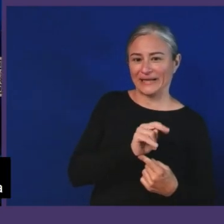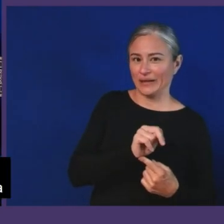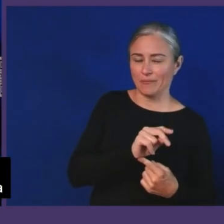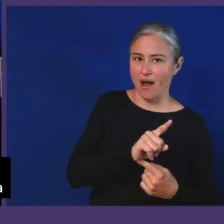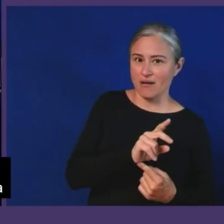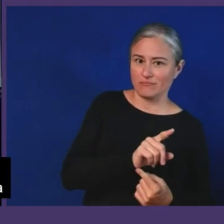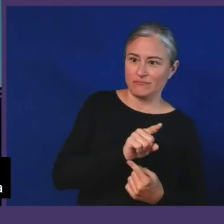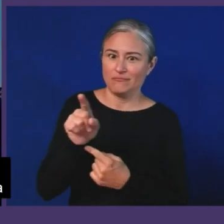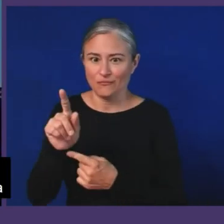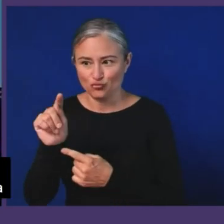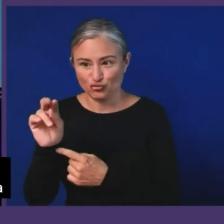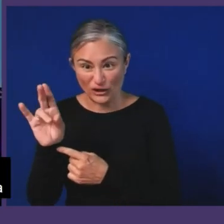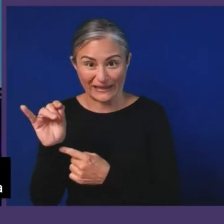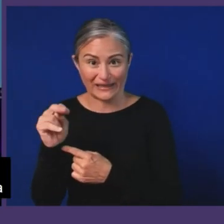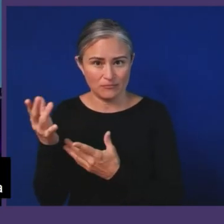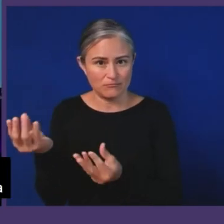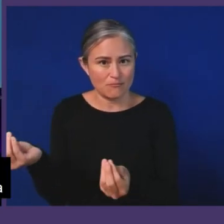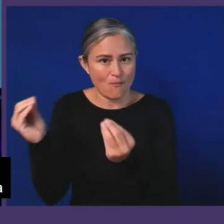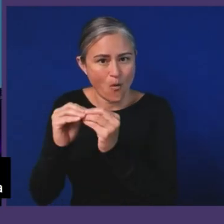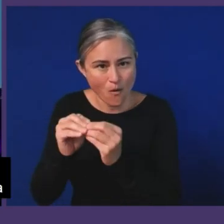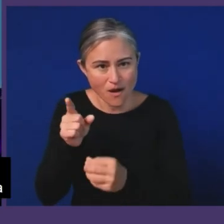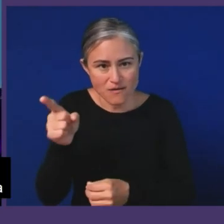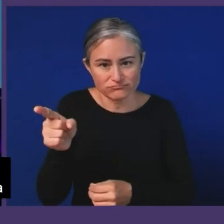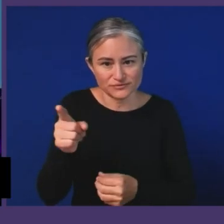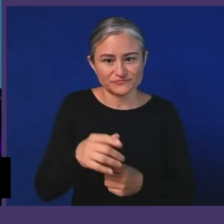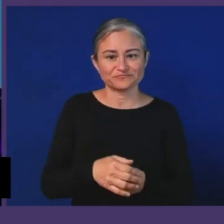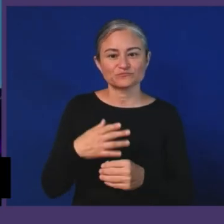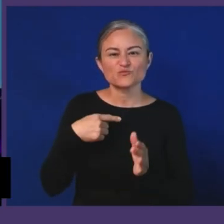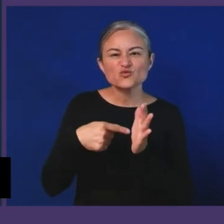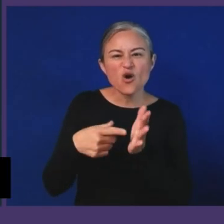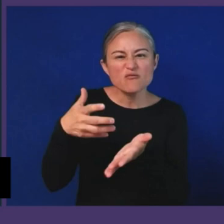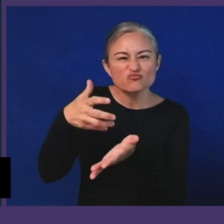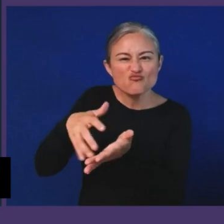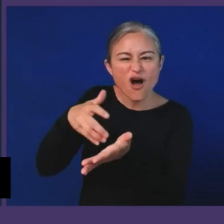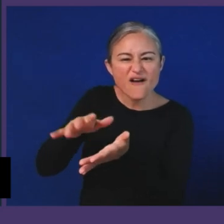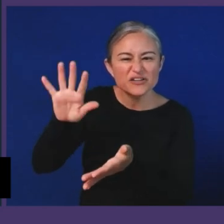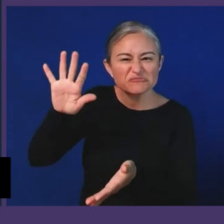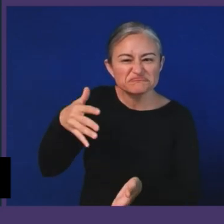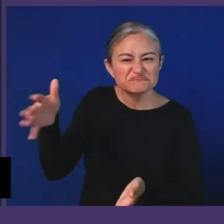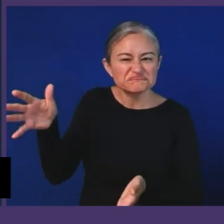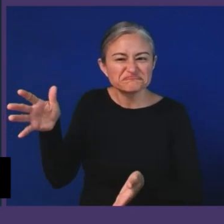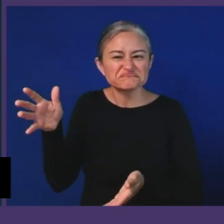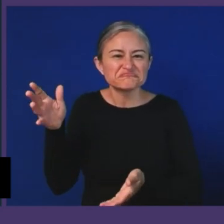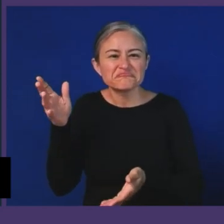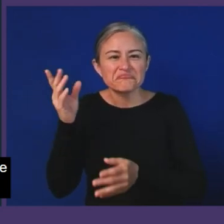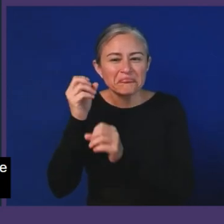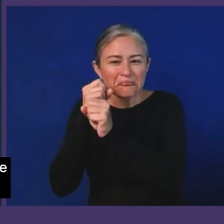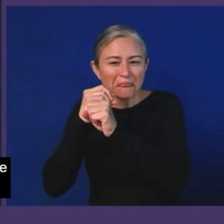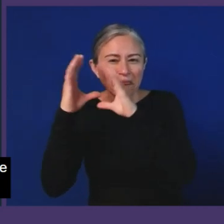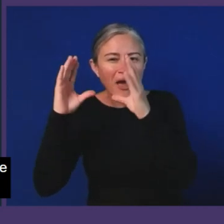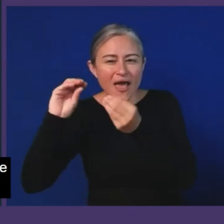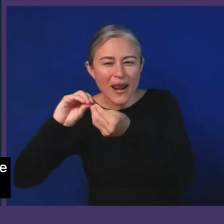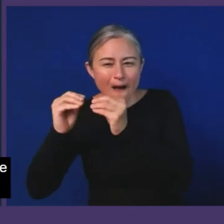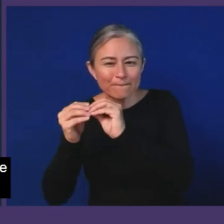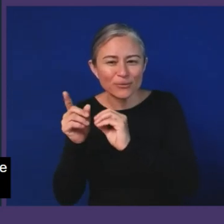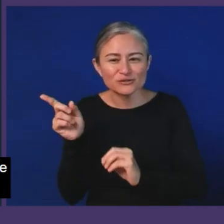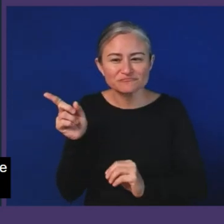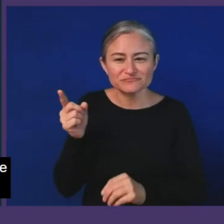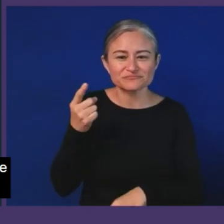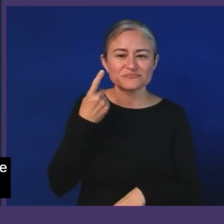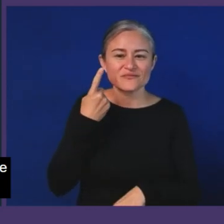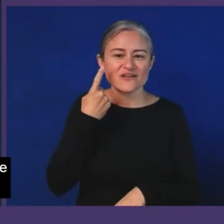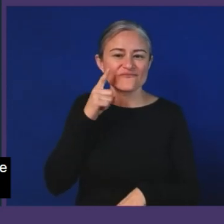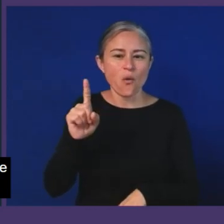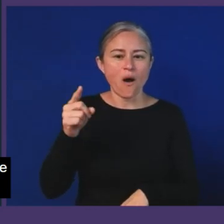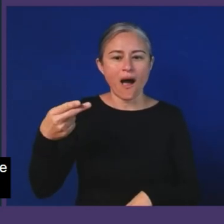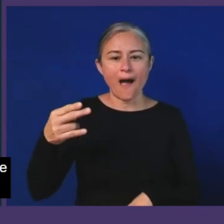hyperparameters that typically go into specifying the transformer neural network. So the number of heads, the dimension size, number of layers, and so on. And on the bottom,